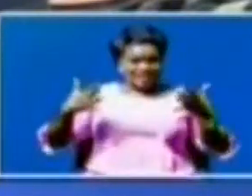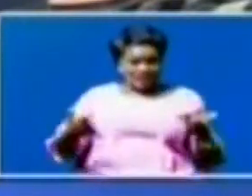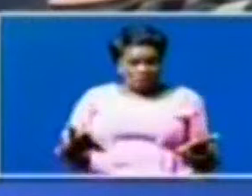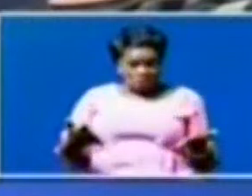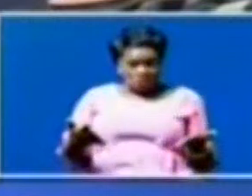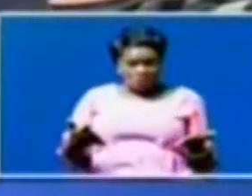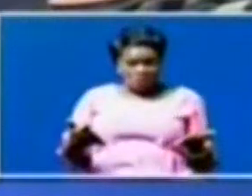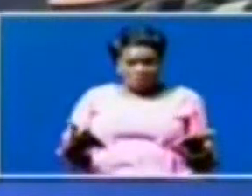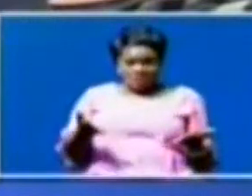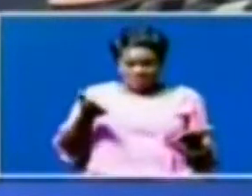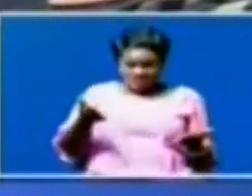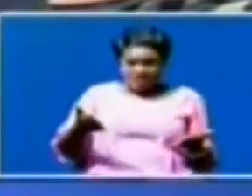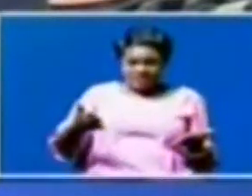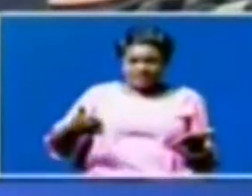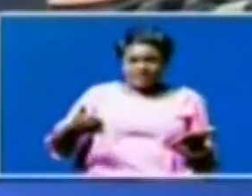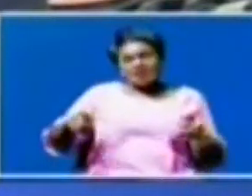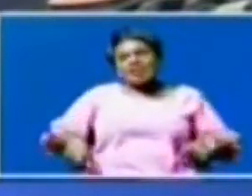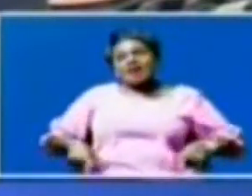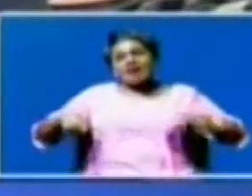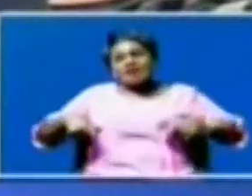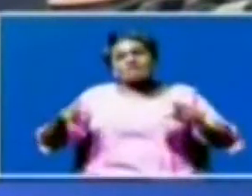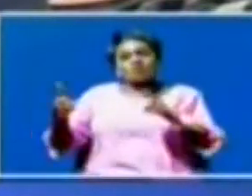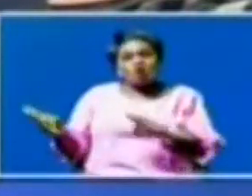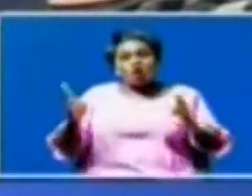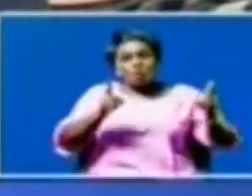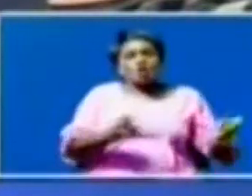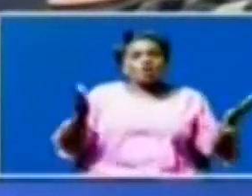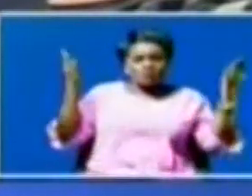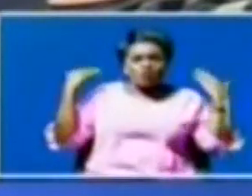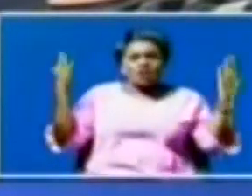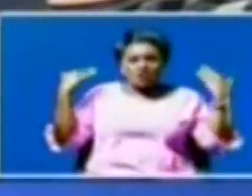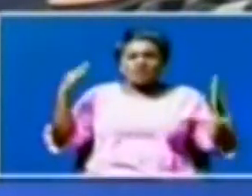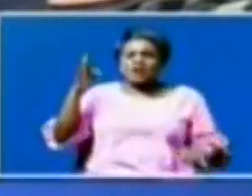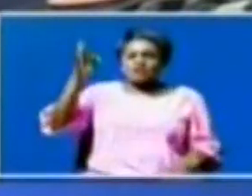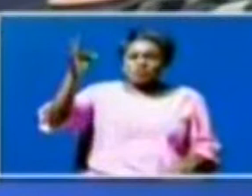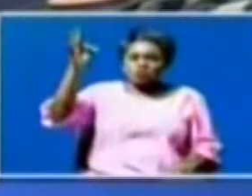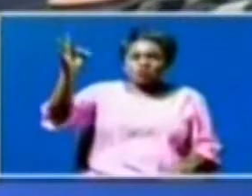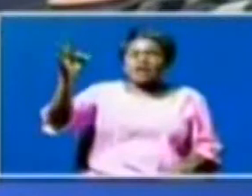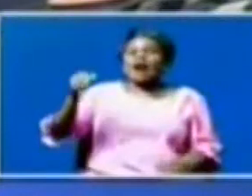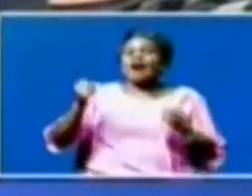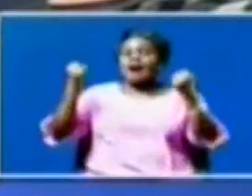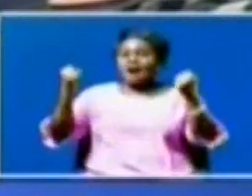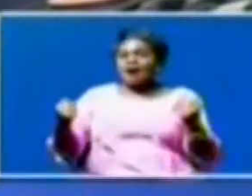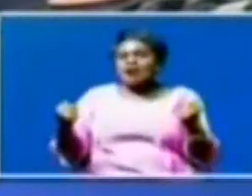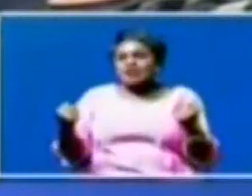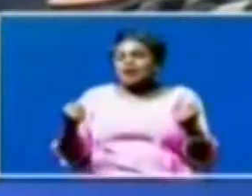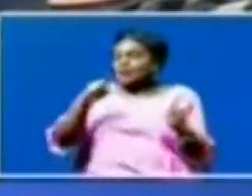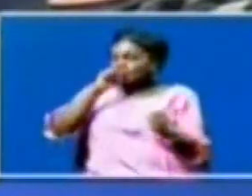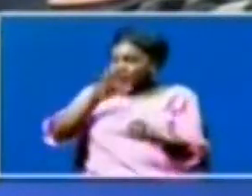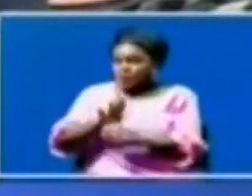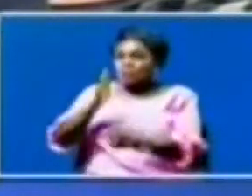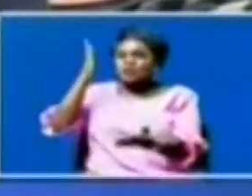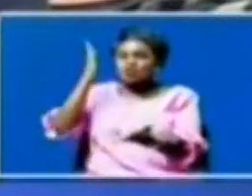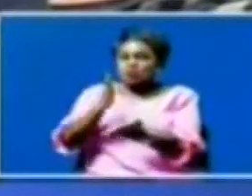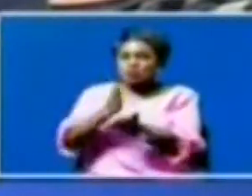end, this is going to be our way of life. And as we move forward, we are going to be a bit harder, and I can assure you, we